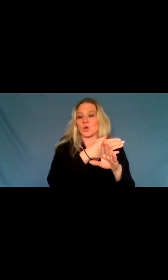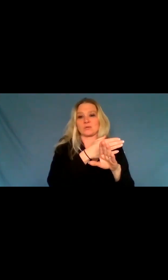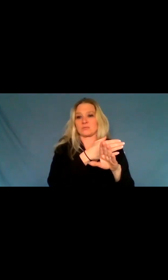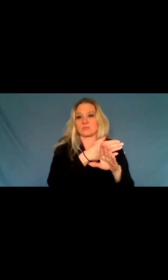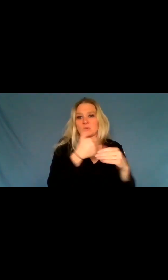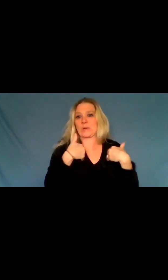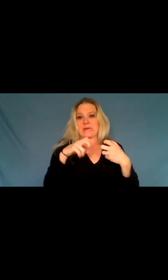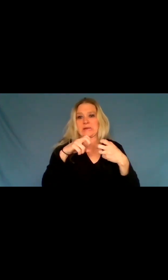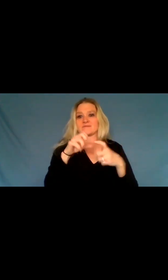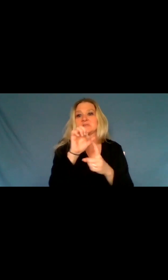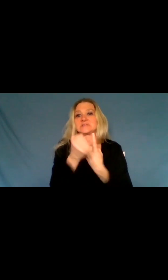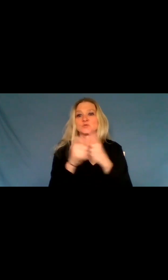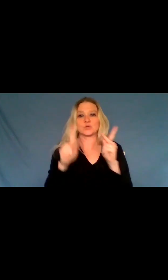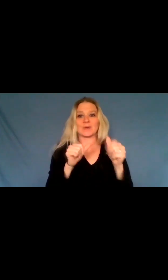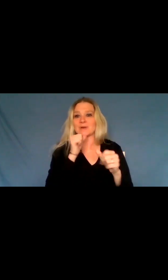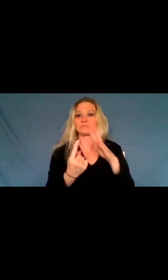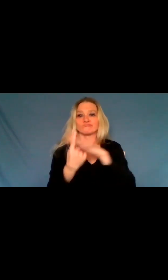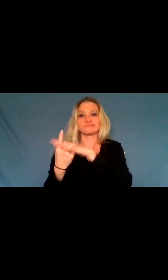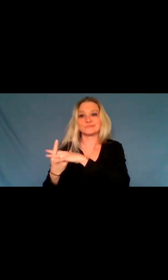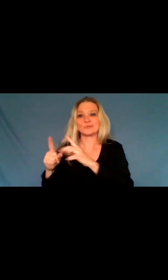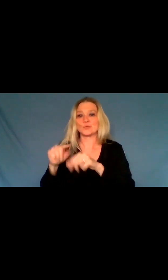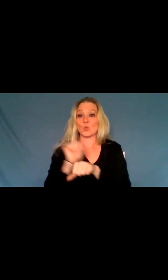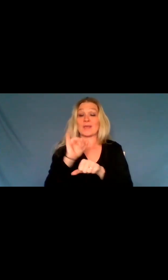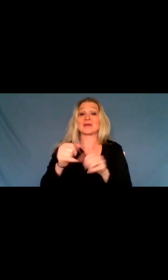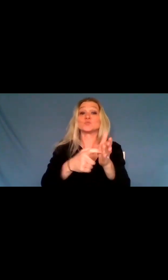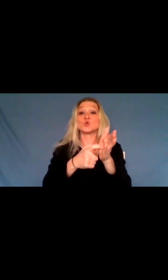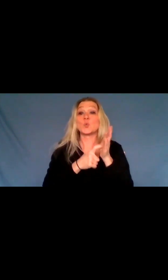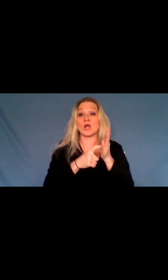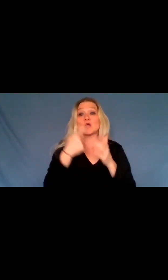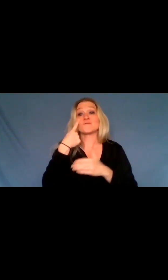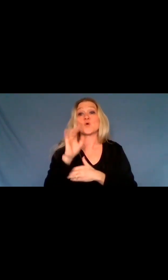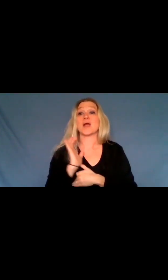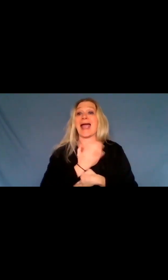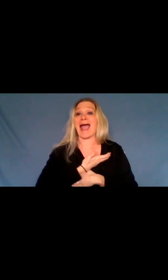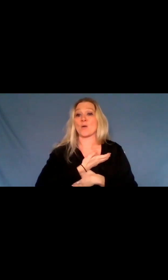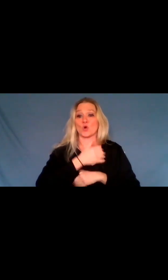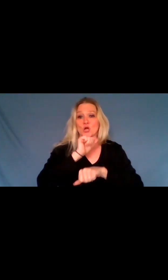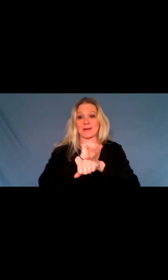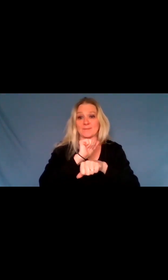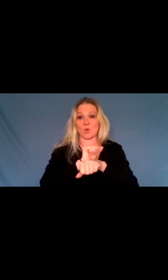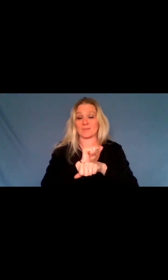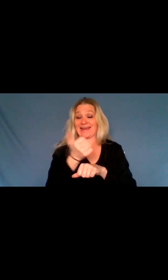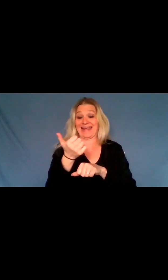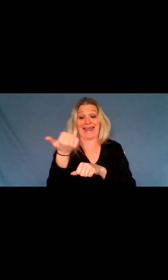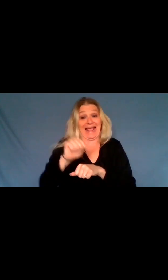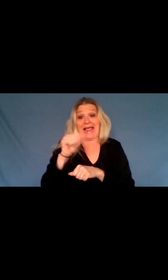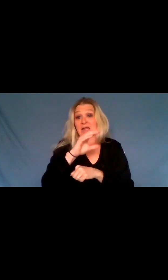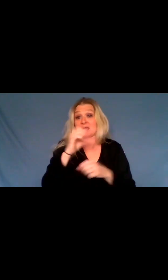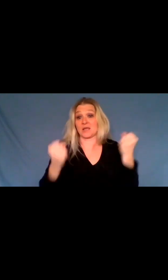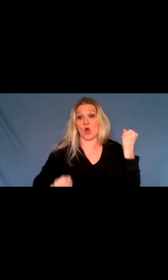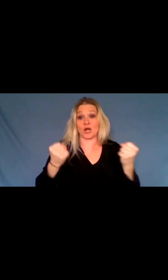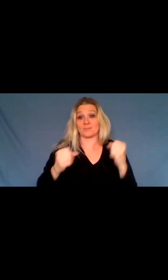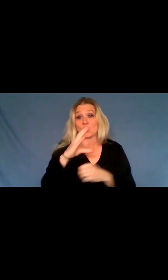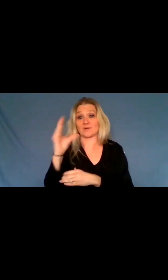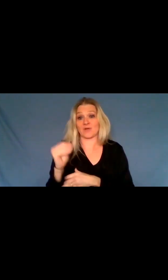not showing up or anything of that nature. It is a prerequisite for our employment at any of the automotive companies in